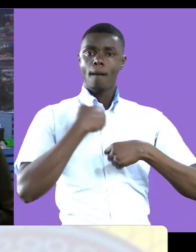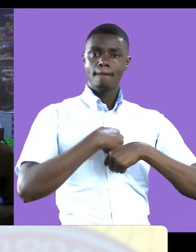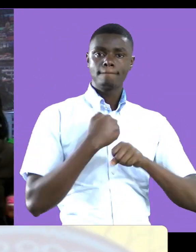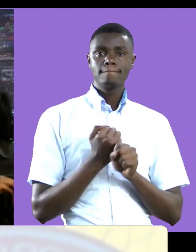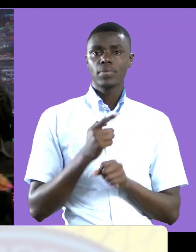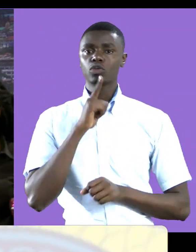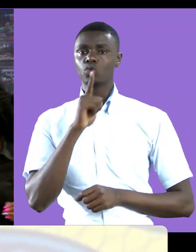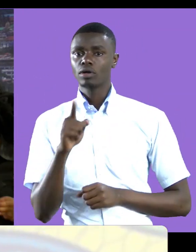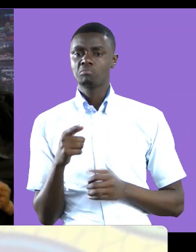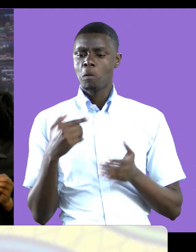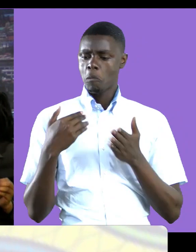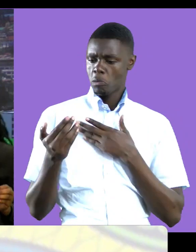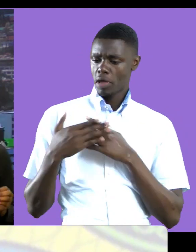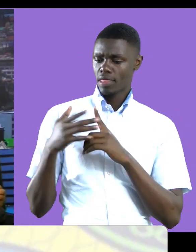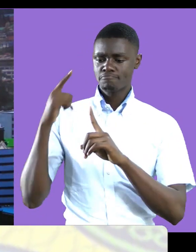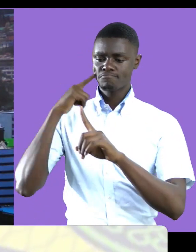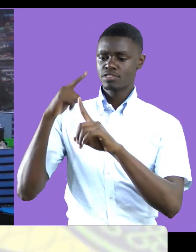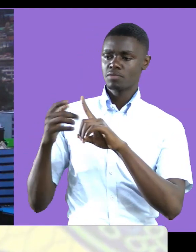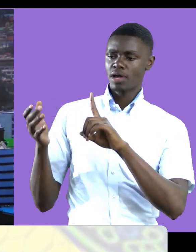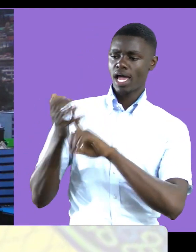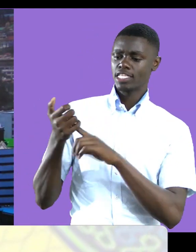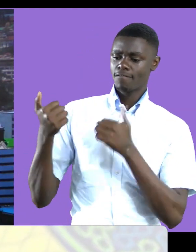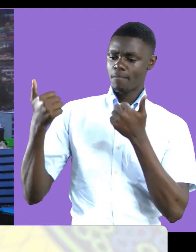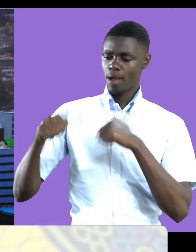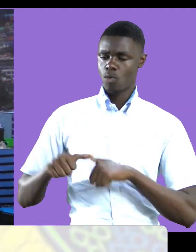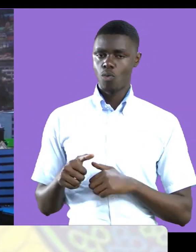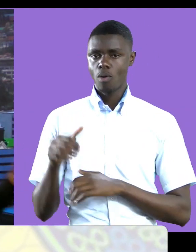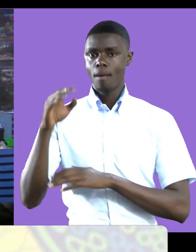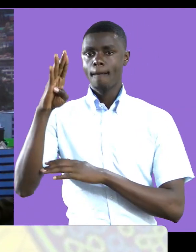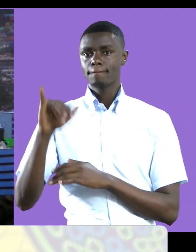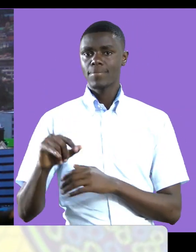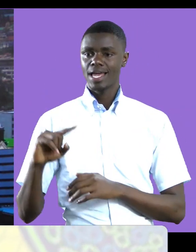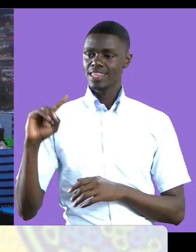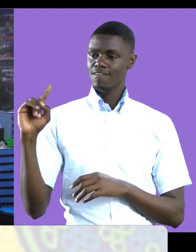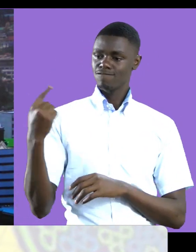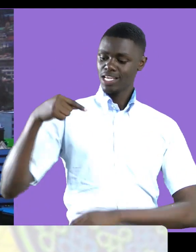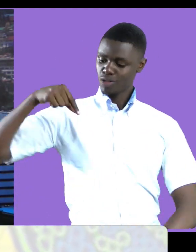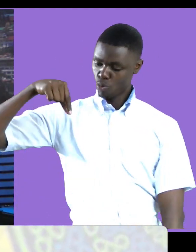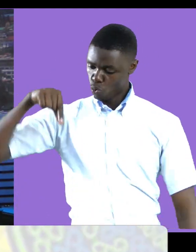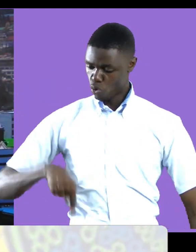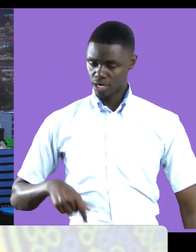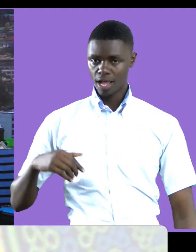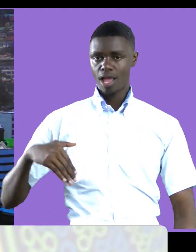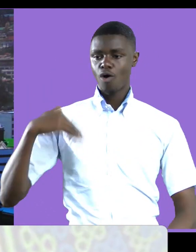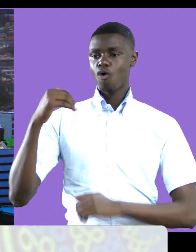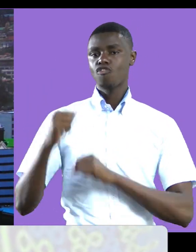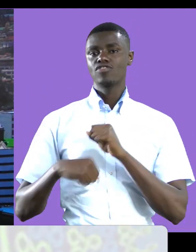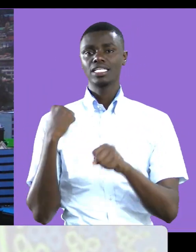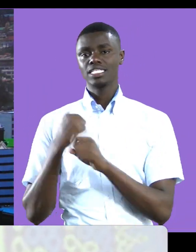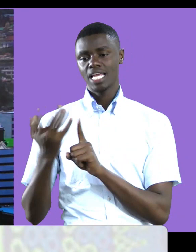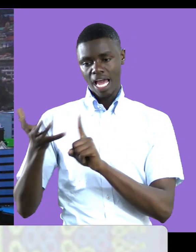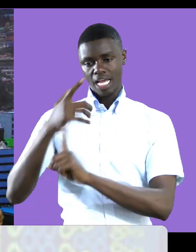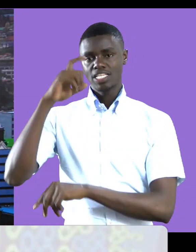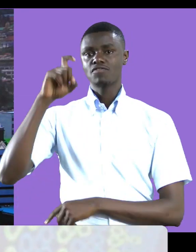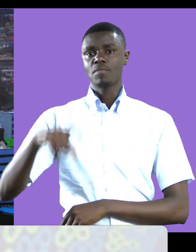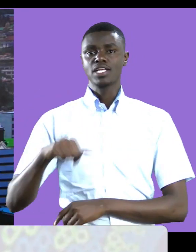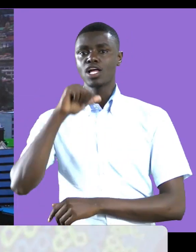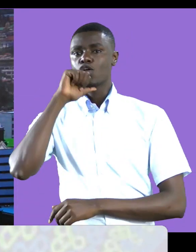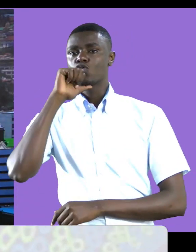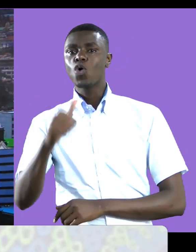it is you achieve but by the first quarter of next year. Zimefika. No. To say that you're